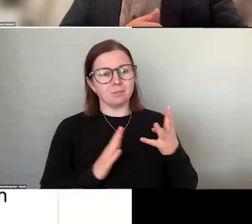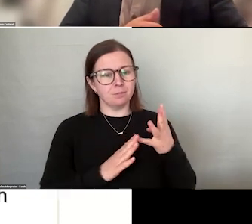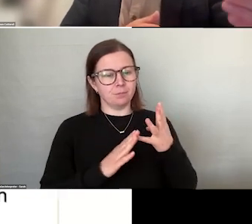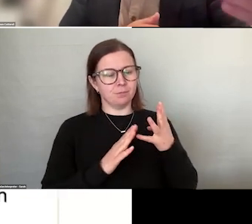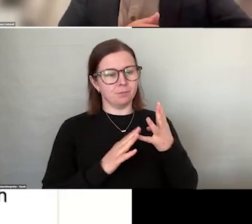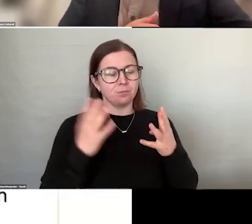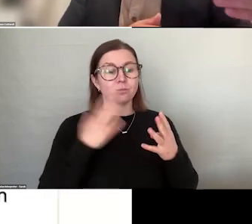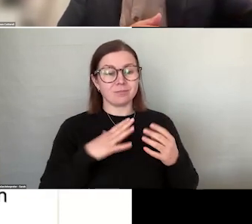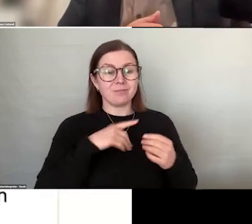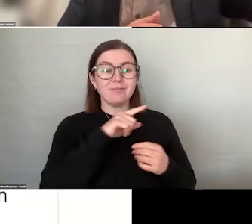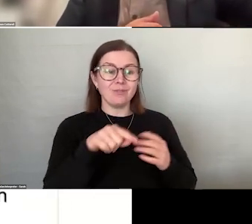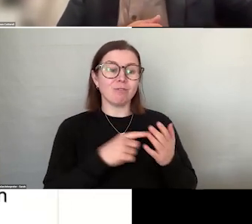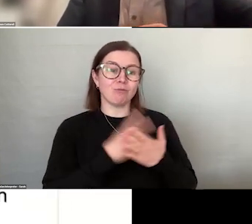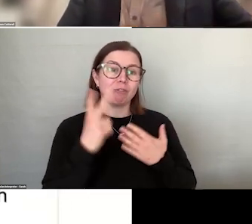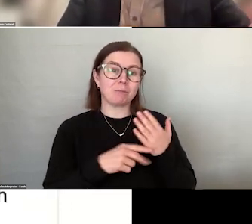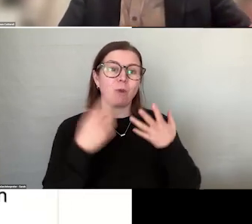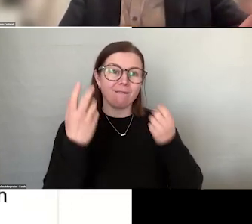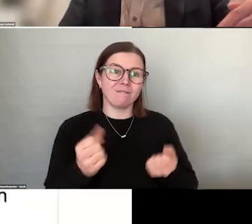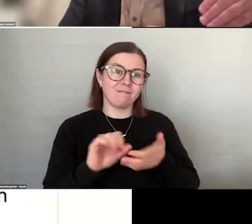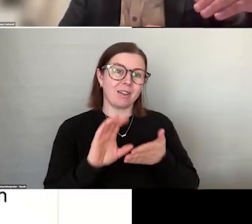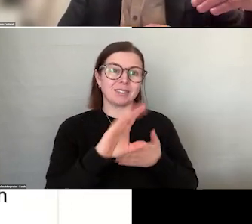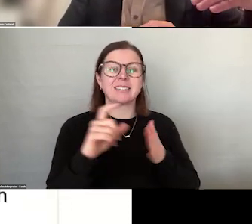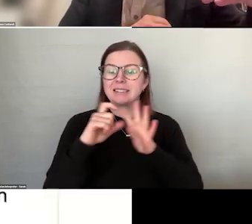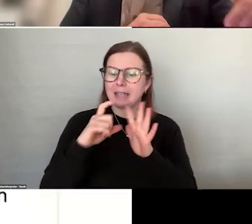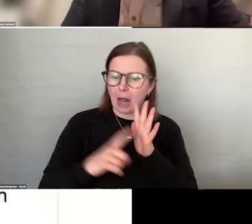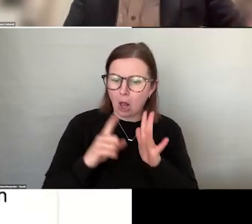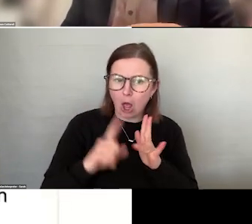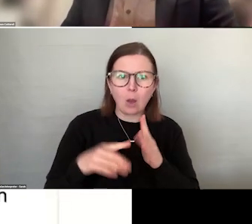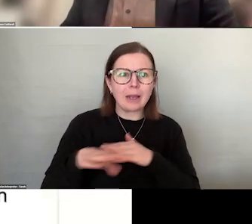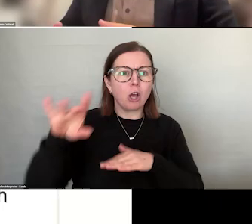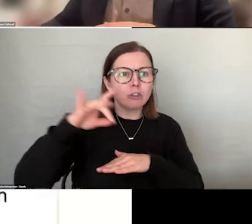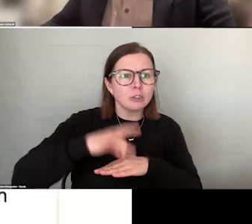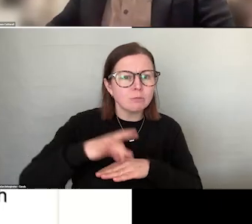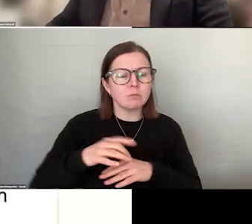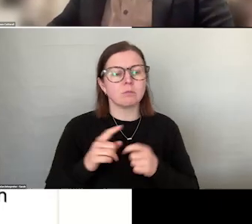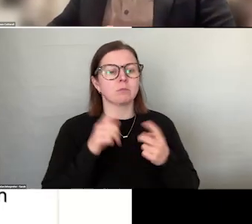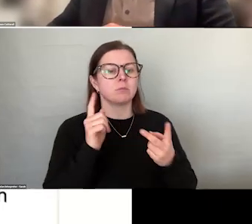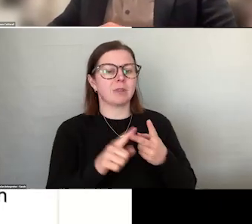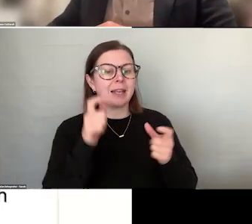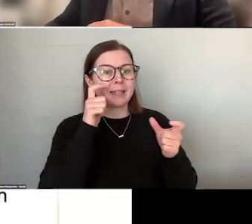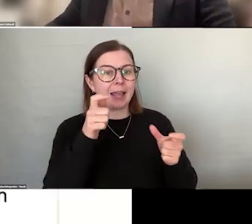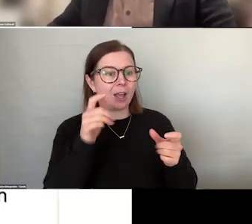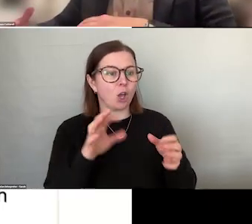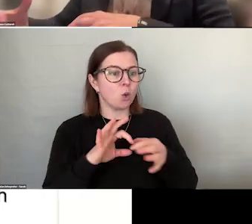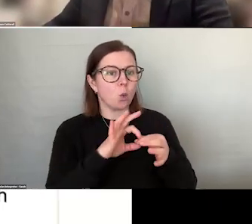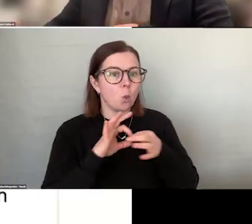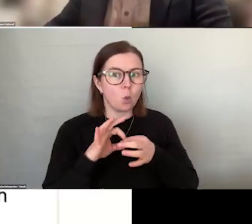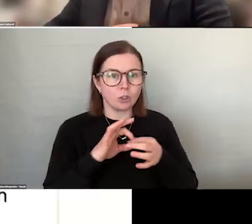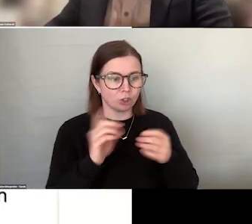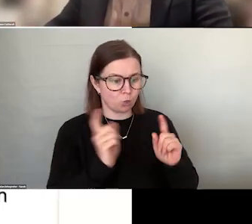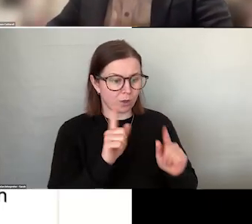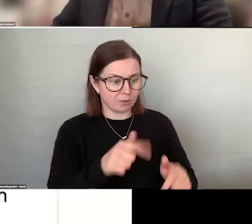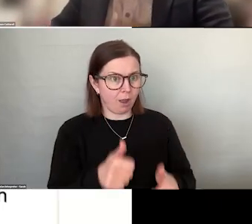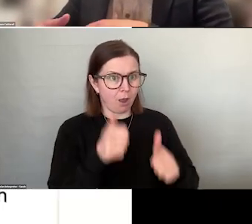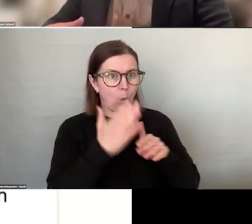we need those programs to be funded. So the disability liaison officers in hospital, the care coordination mechanisms that are working